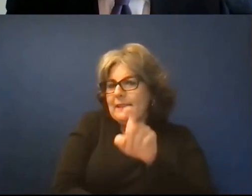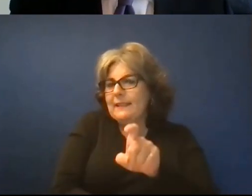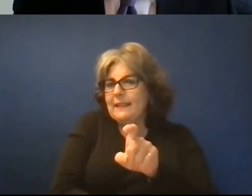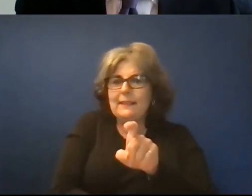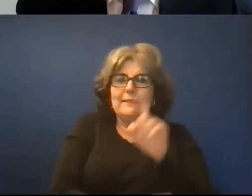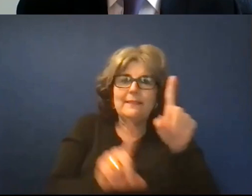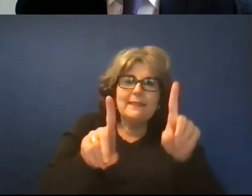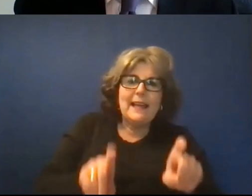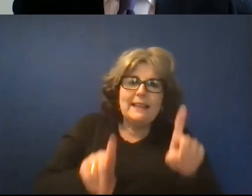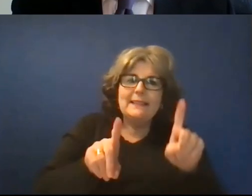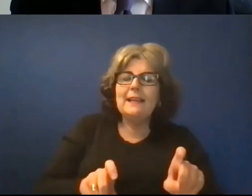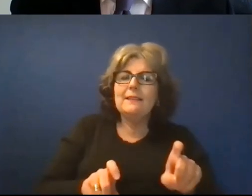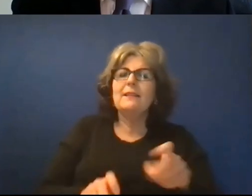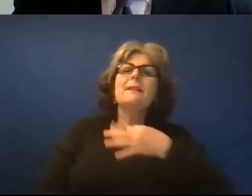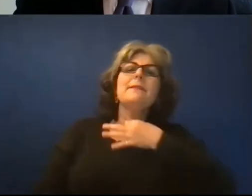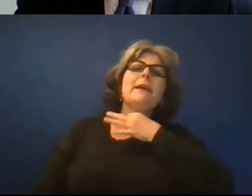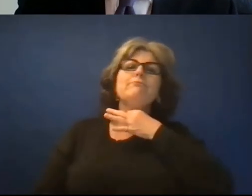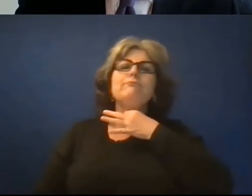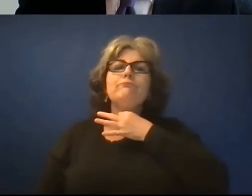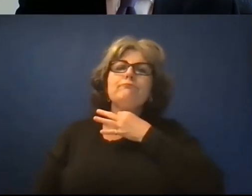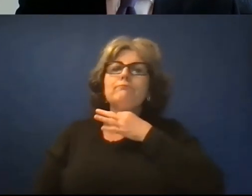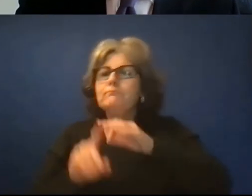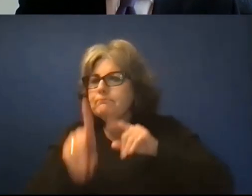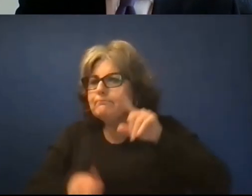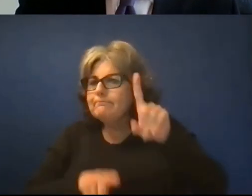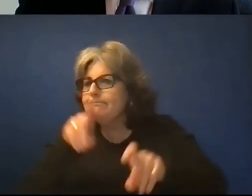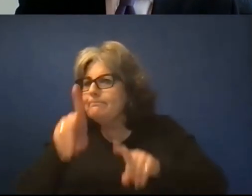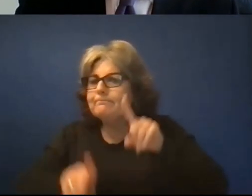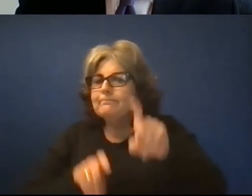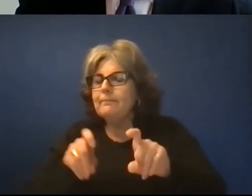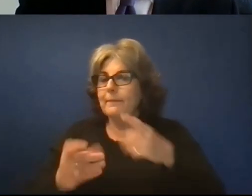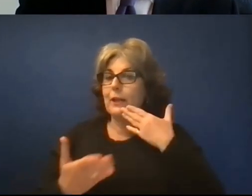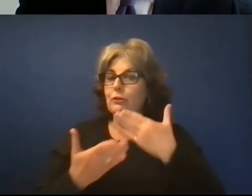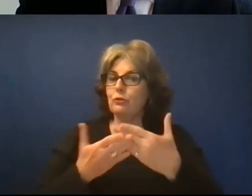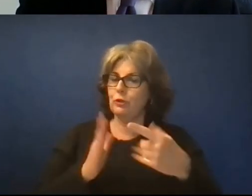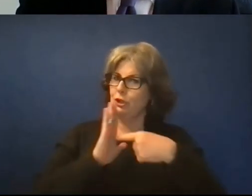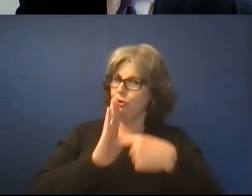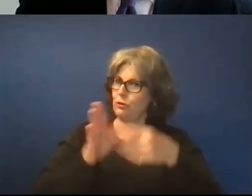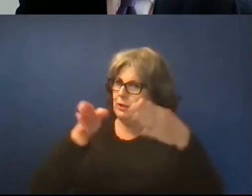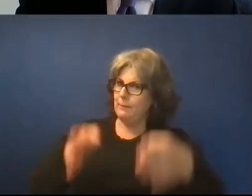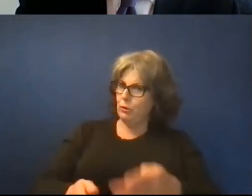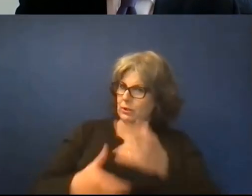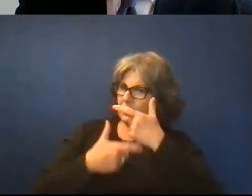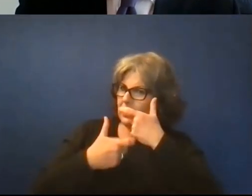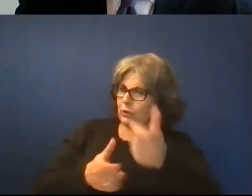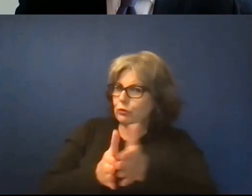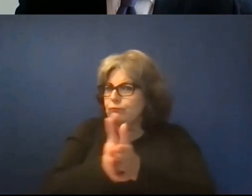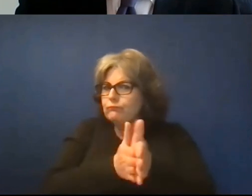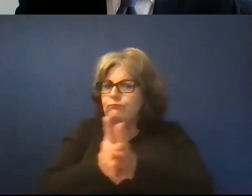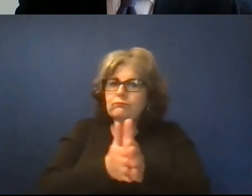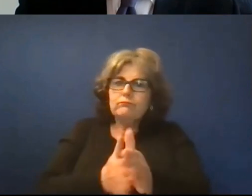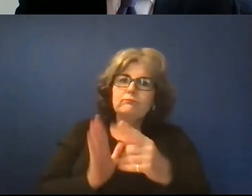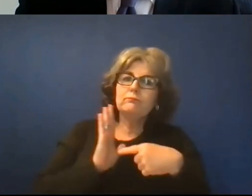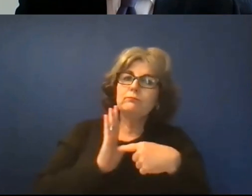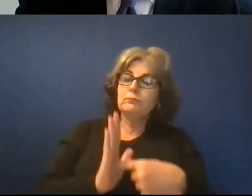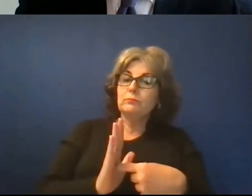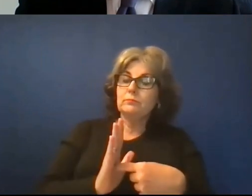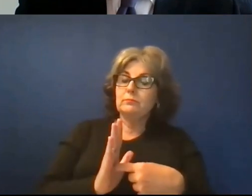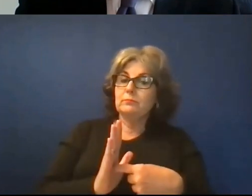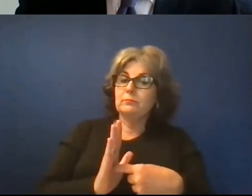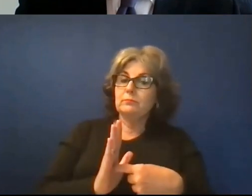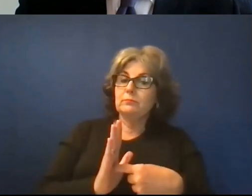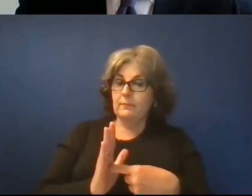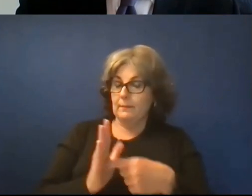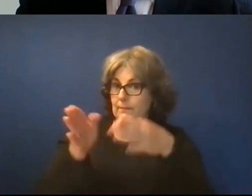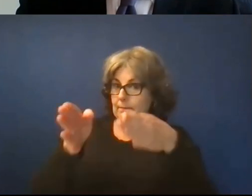scan or anything like that. Just having questions is a great thing. It shows interest, and it makes you more